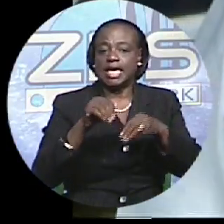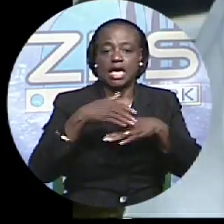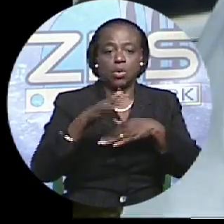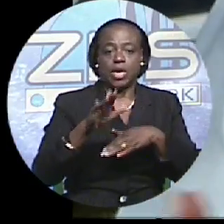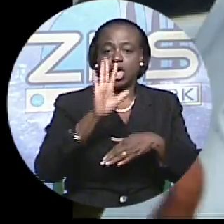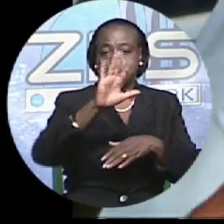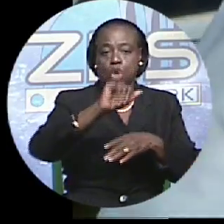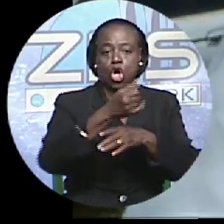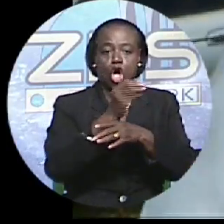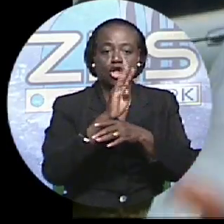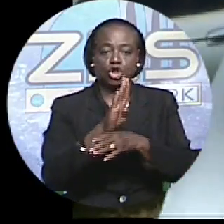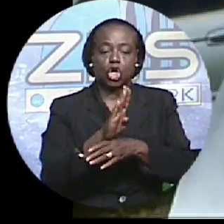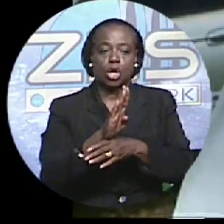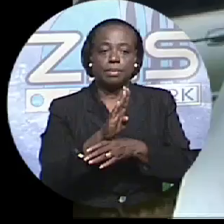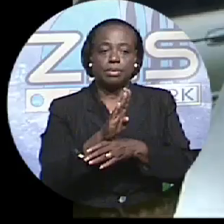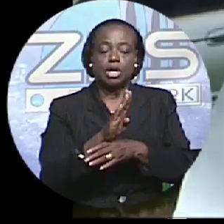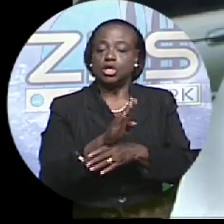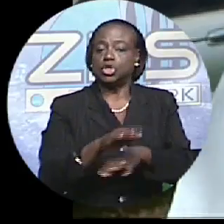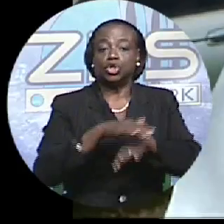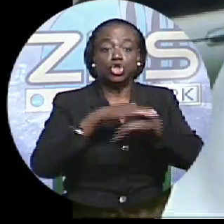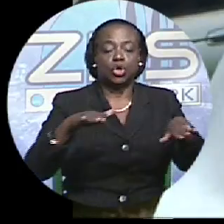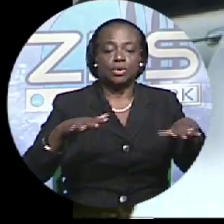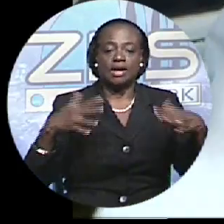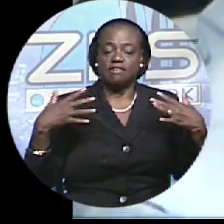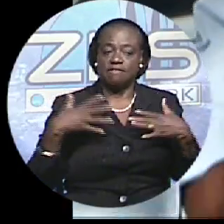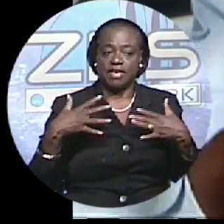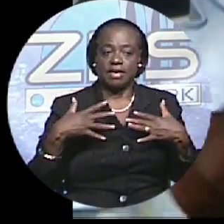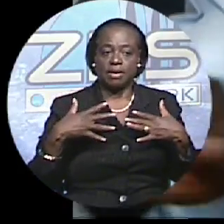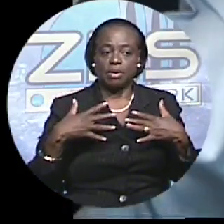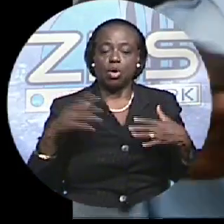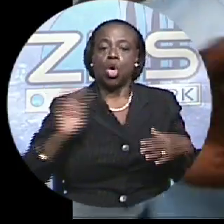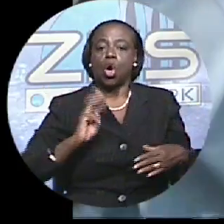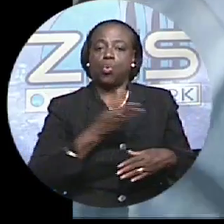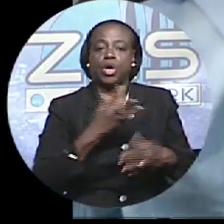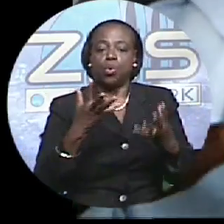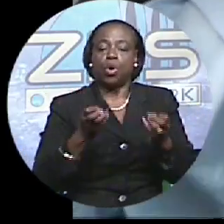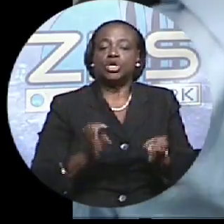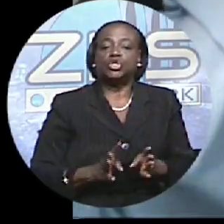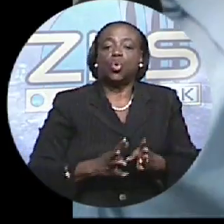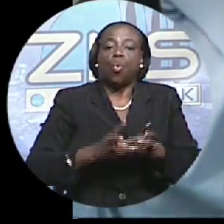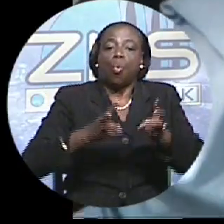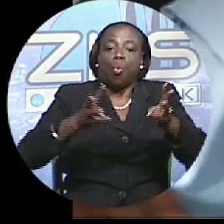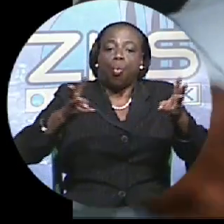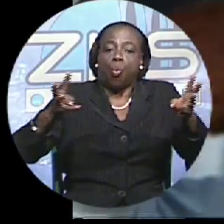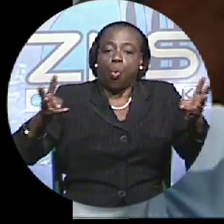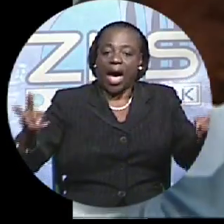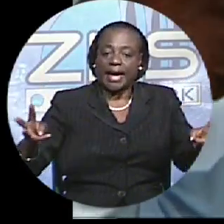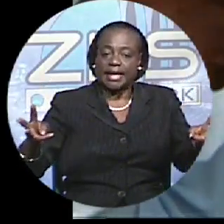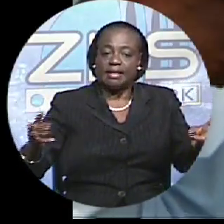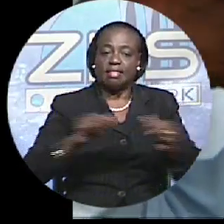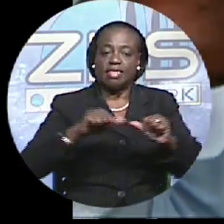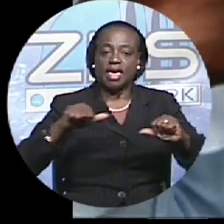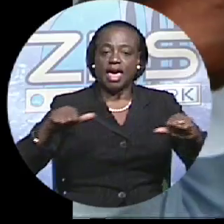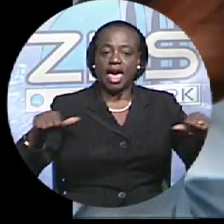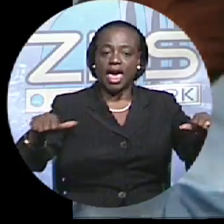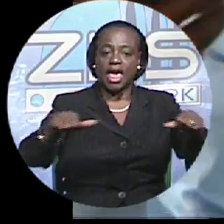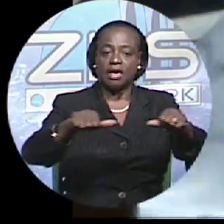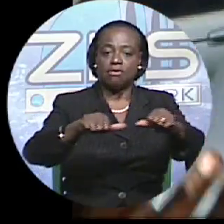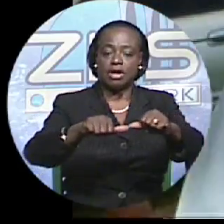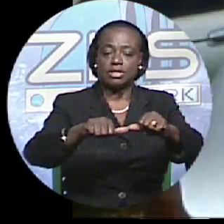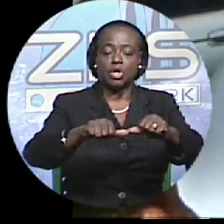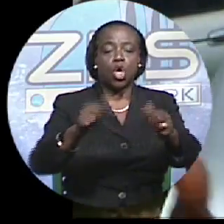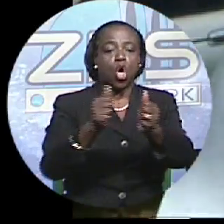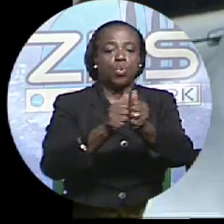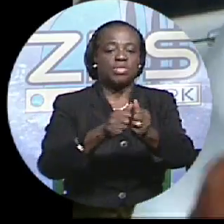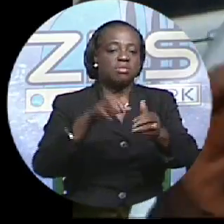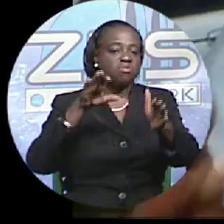because that's the fear that people may have. We just want to widen the corridors so that, with crime